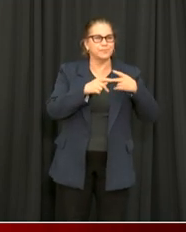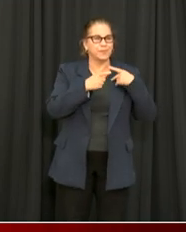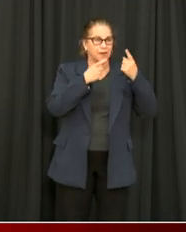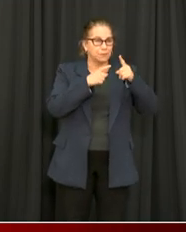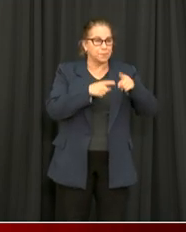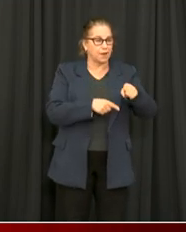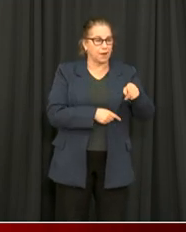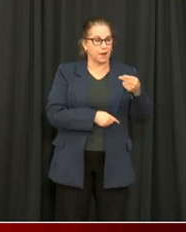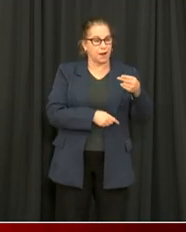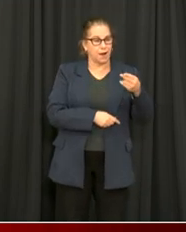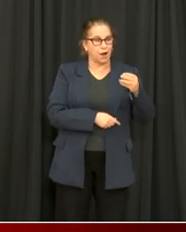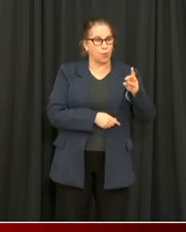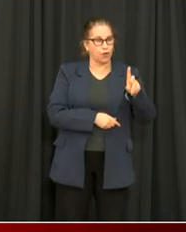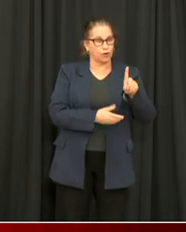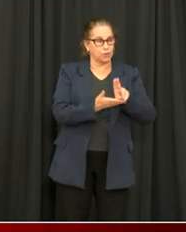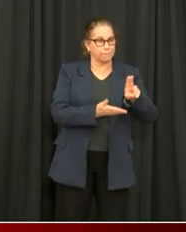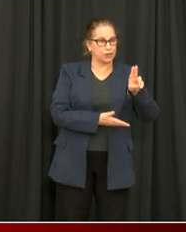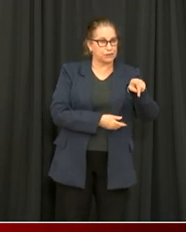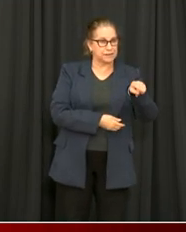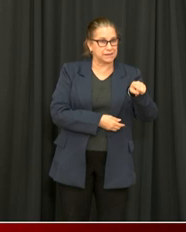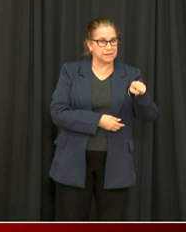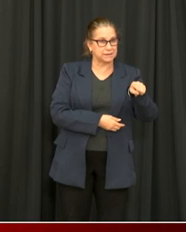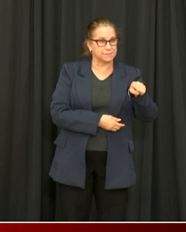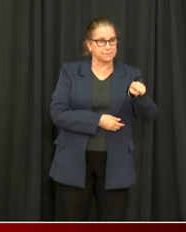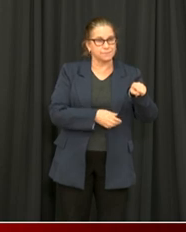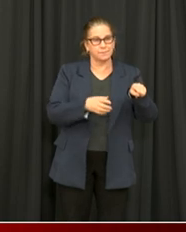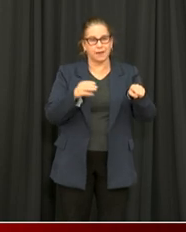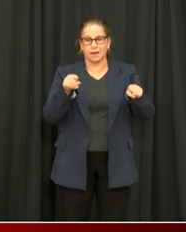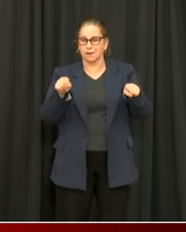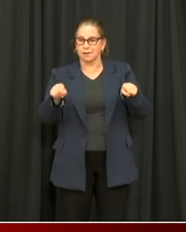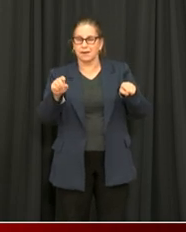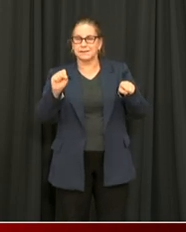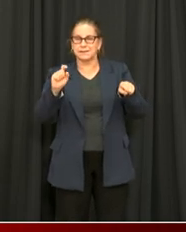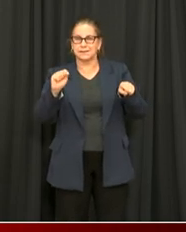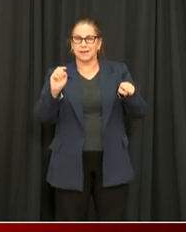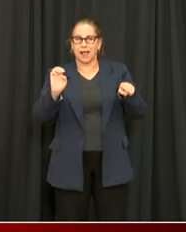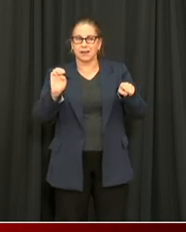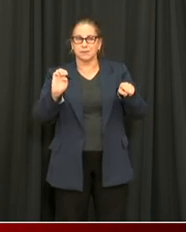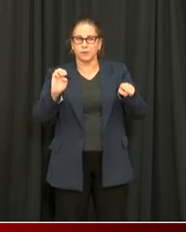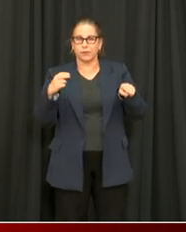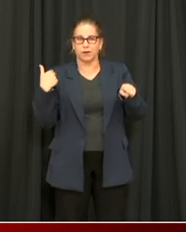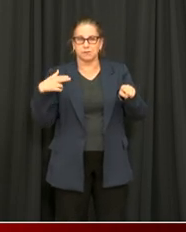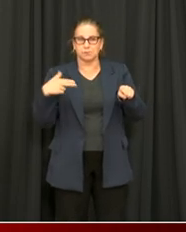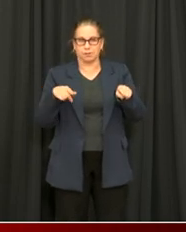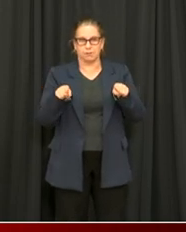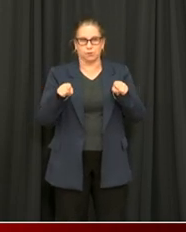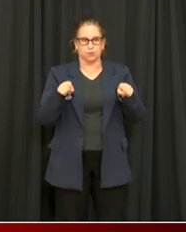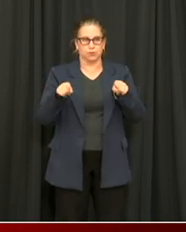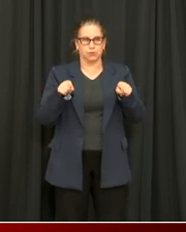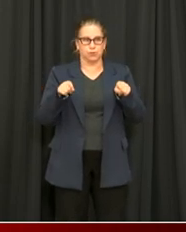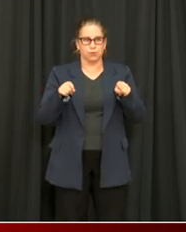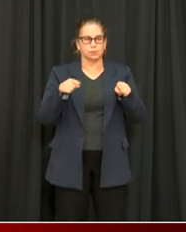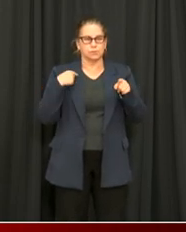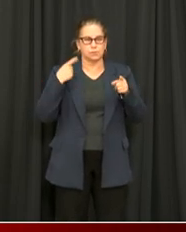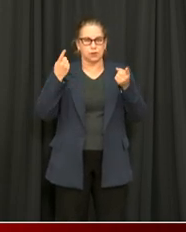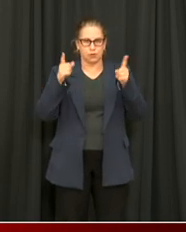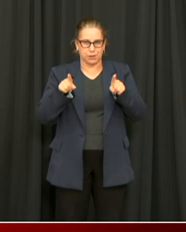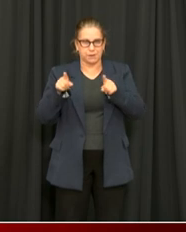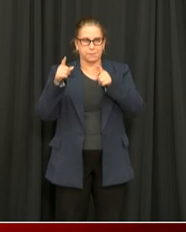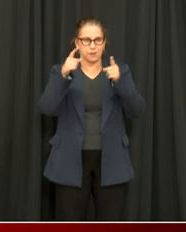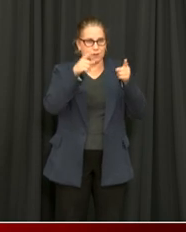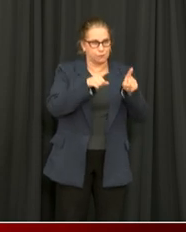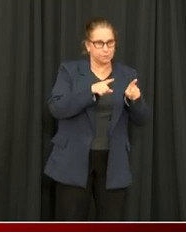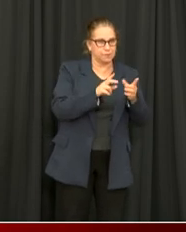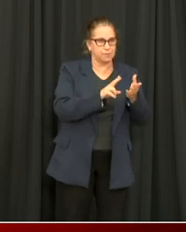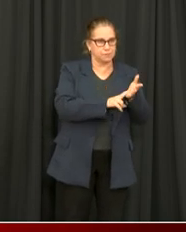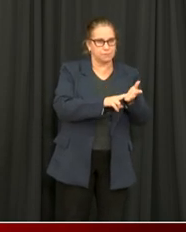University and the hospital at St. Elizabeth's. On June the 9th, the mayor submitted those agreements to the DC Council.